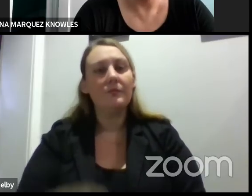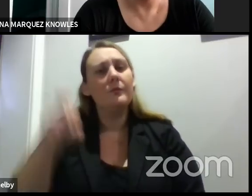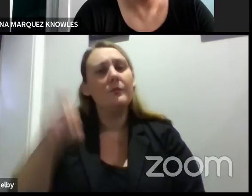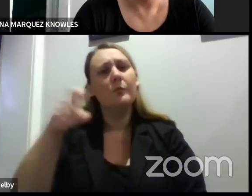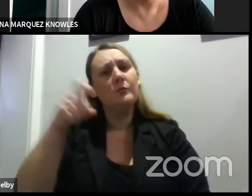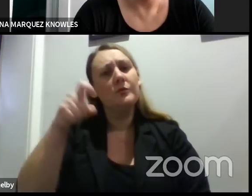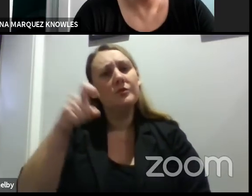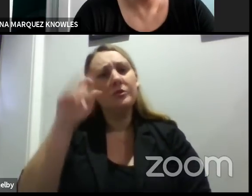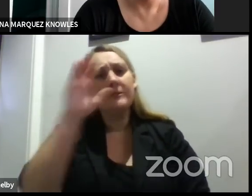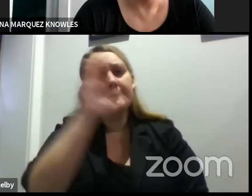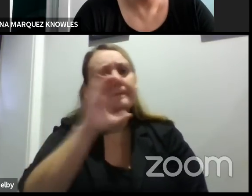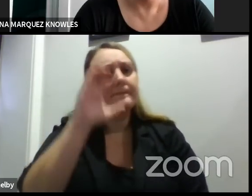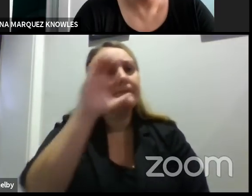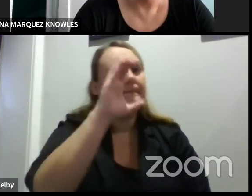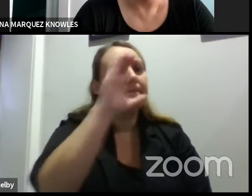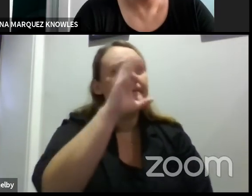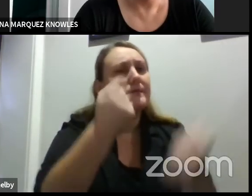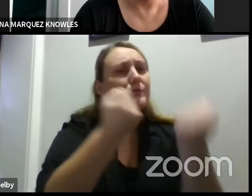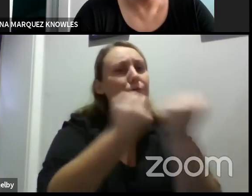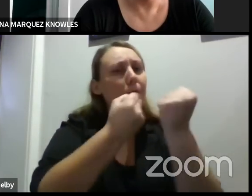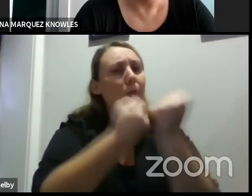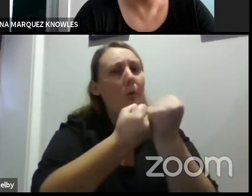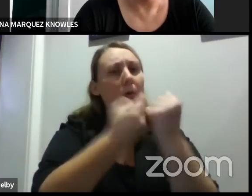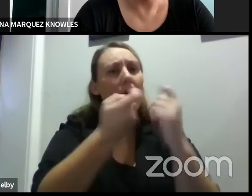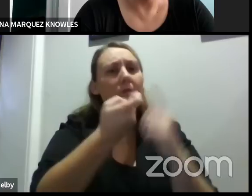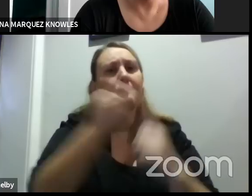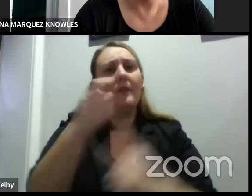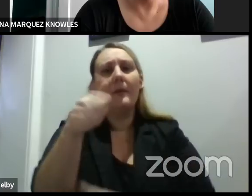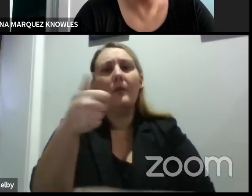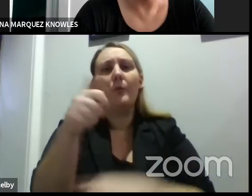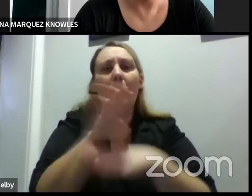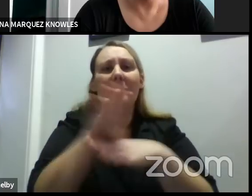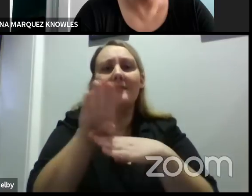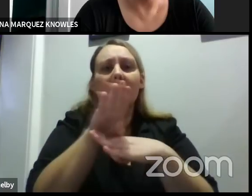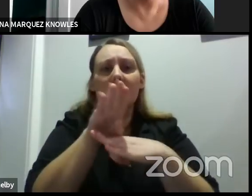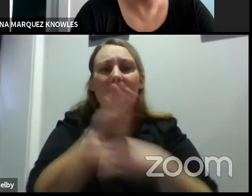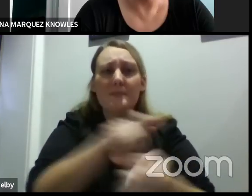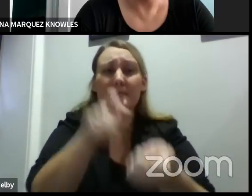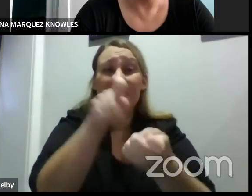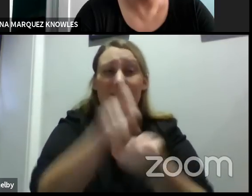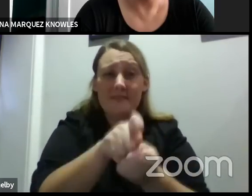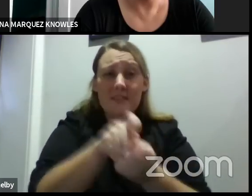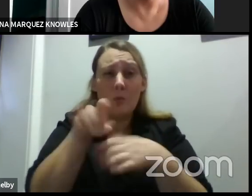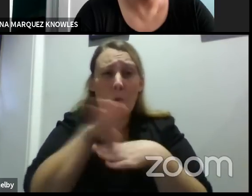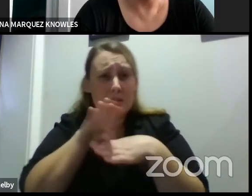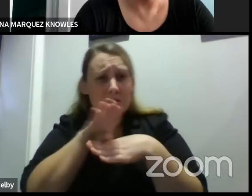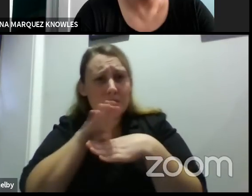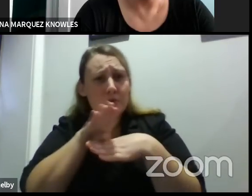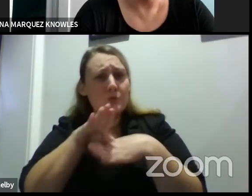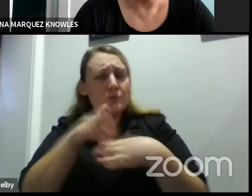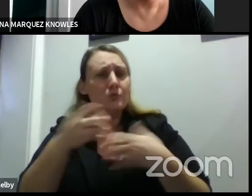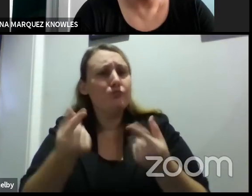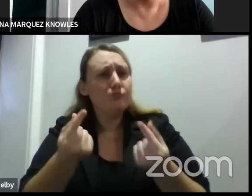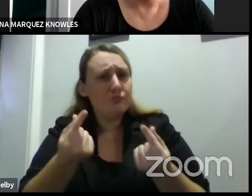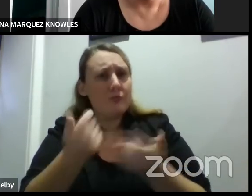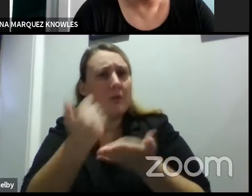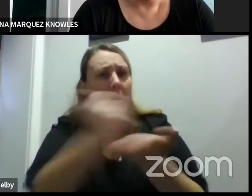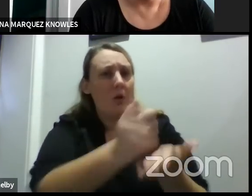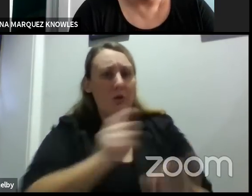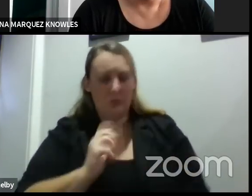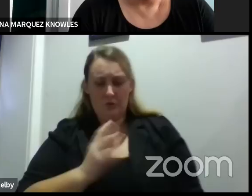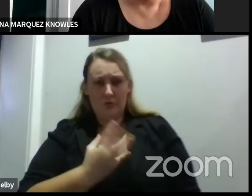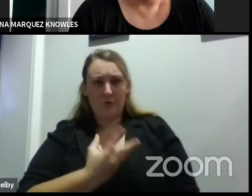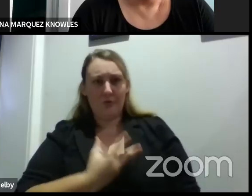other organizations, especially organizations that reach out to the transgender community, so that hopefully one day we will all be